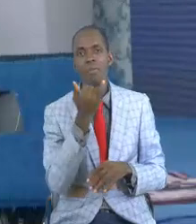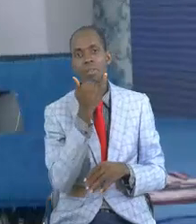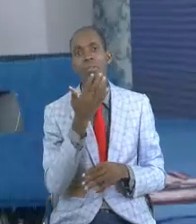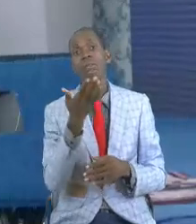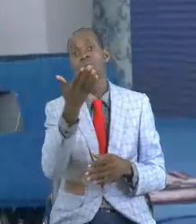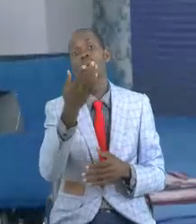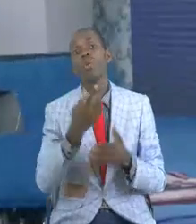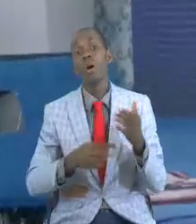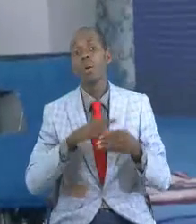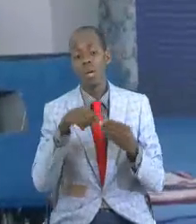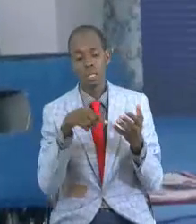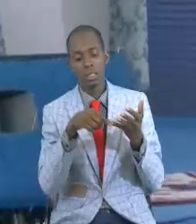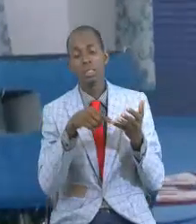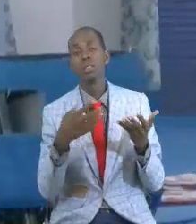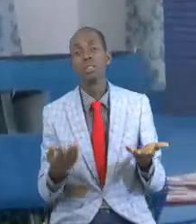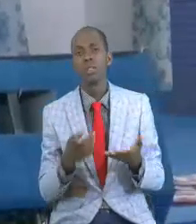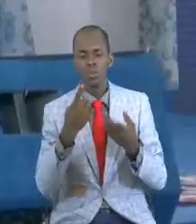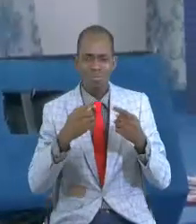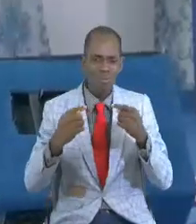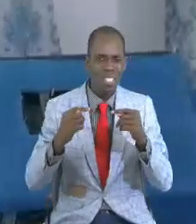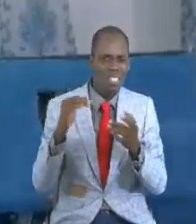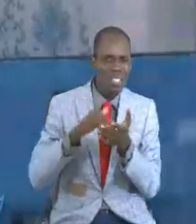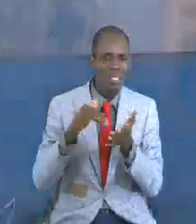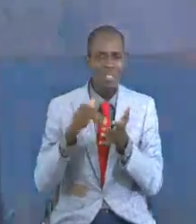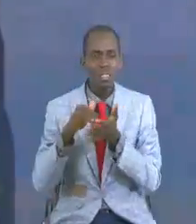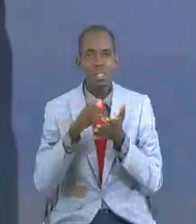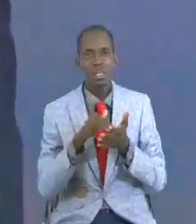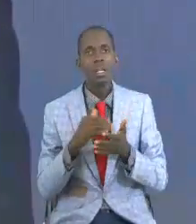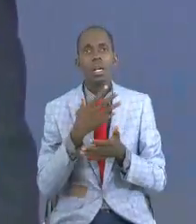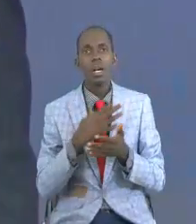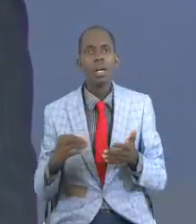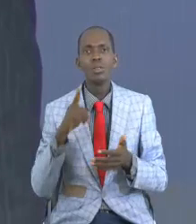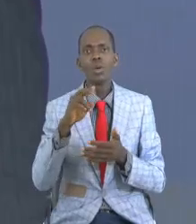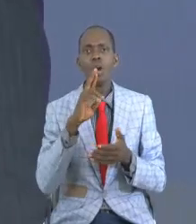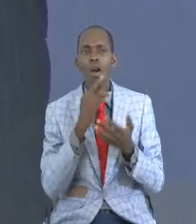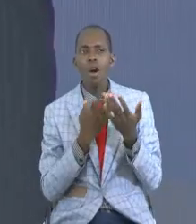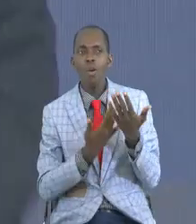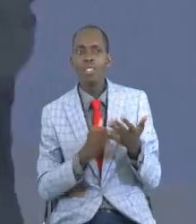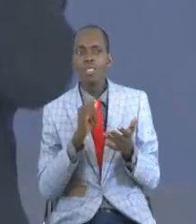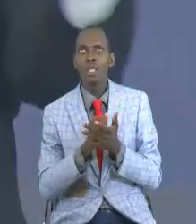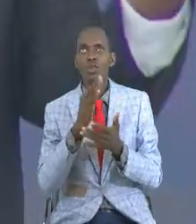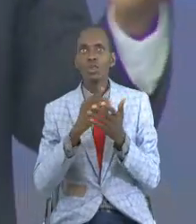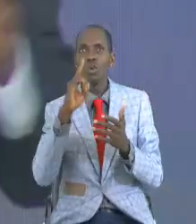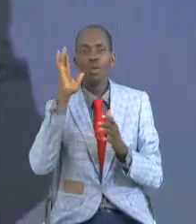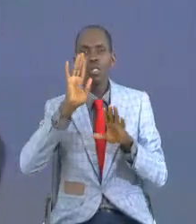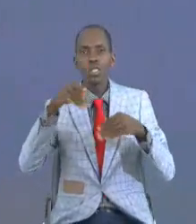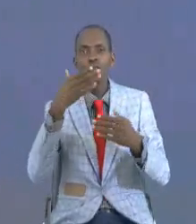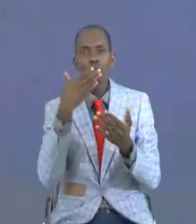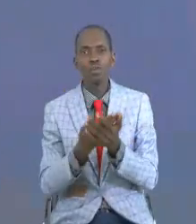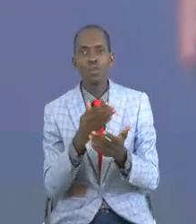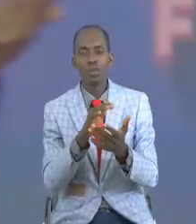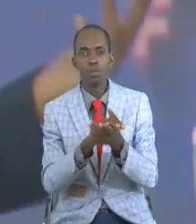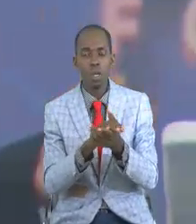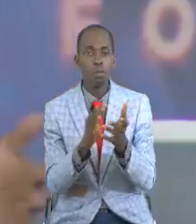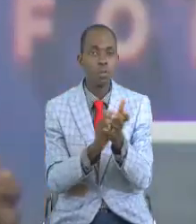this? And then you try again and try again, and you are waiting that commendation will come. And once in a while, they